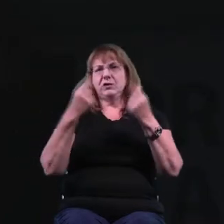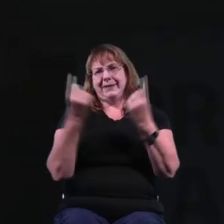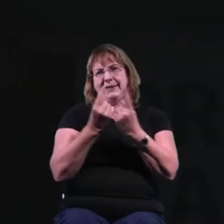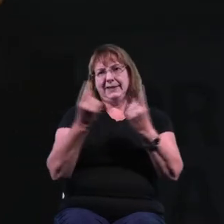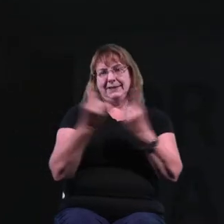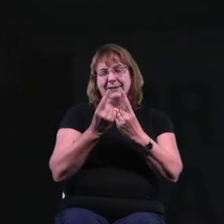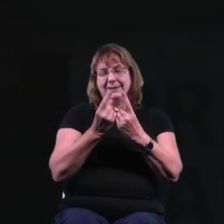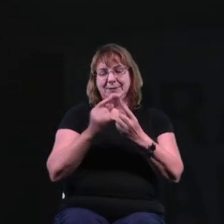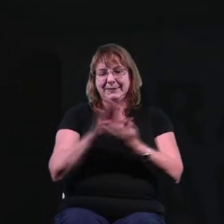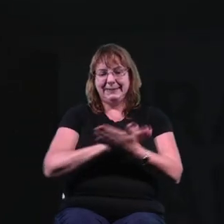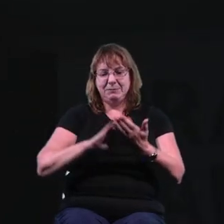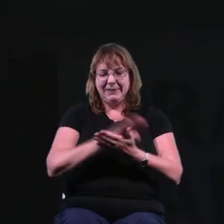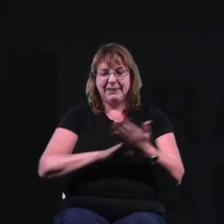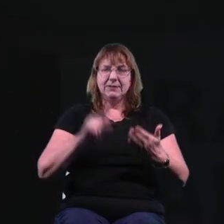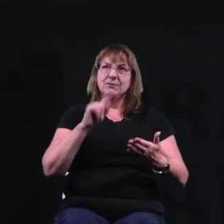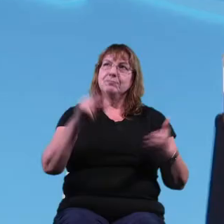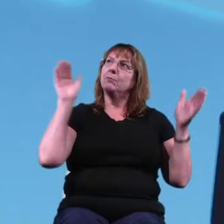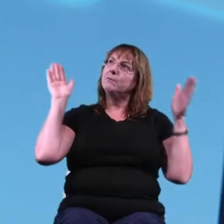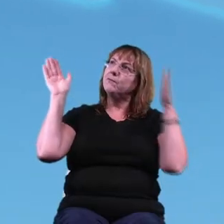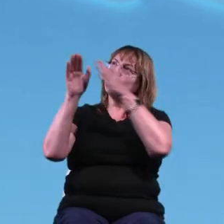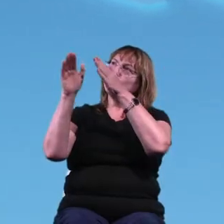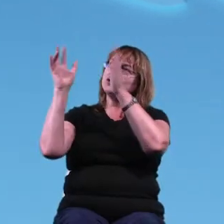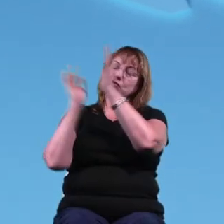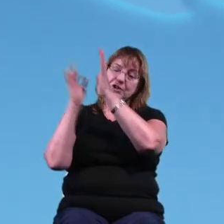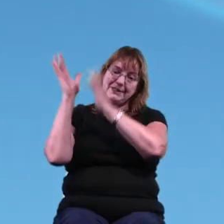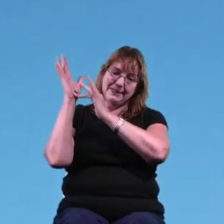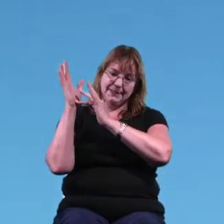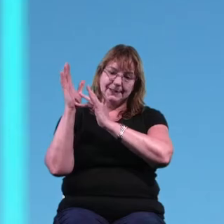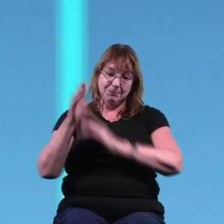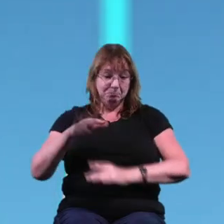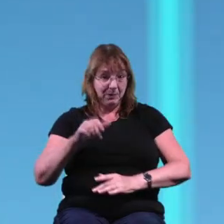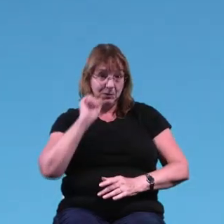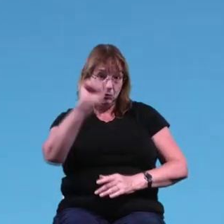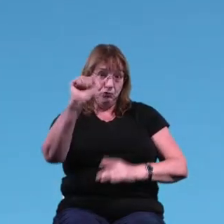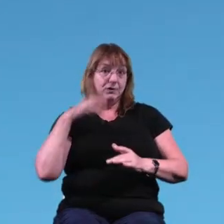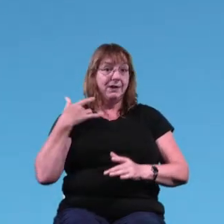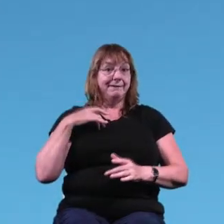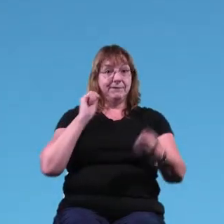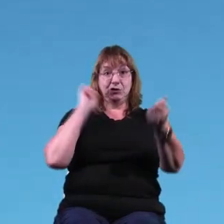And who knows, just like that lady this last year, might just change your life. Thanks, Jody.